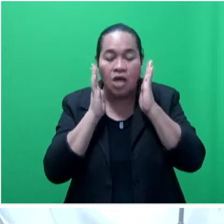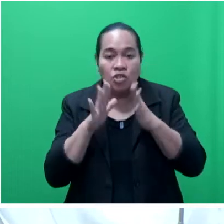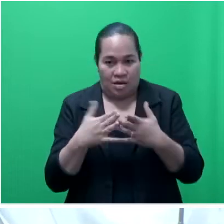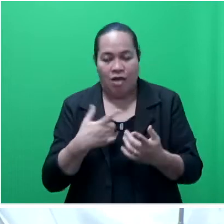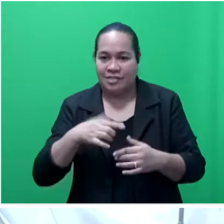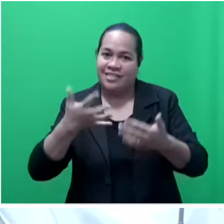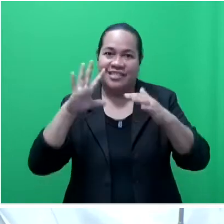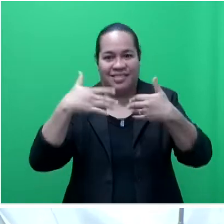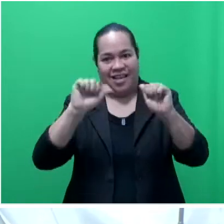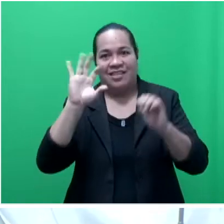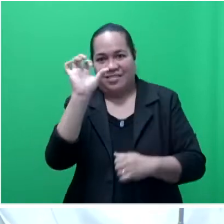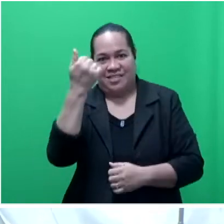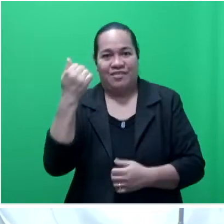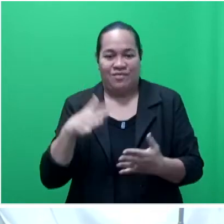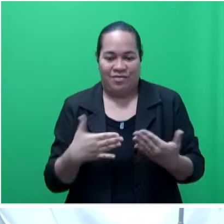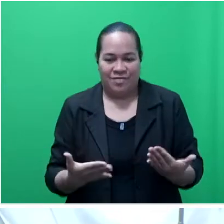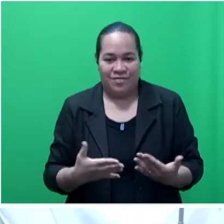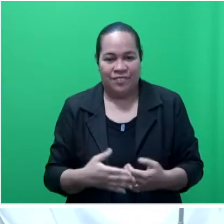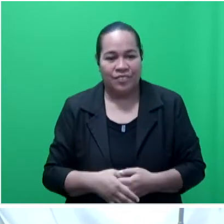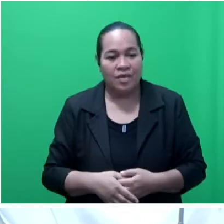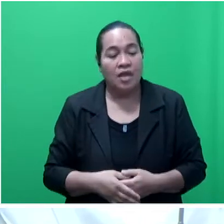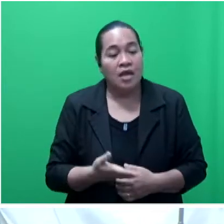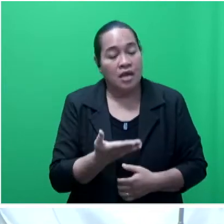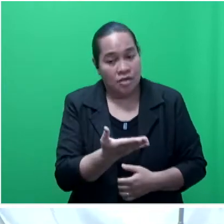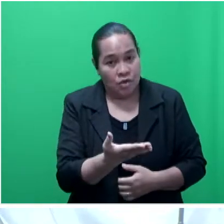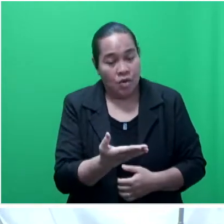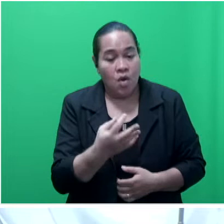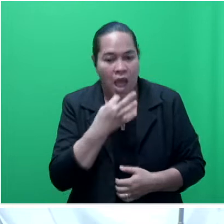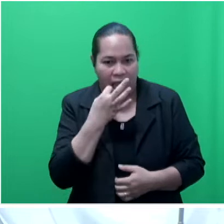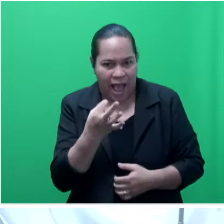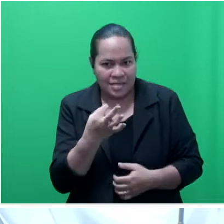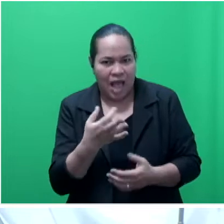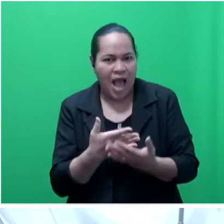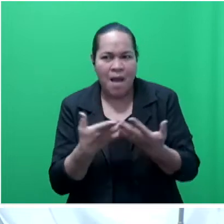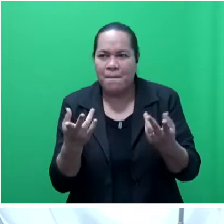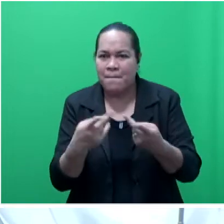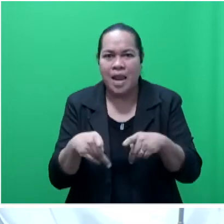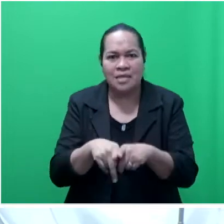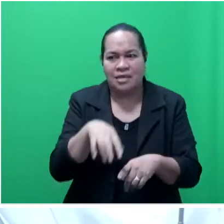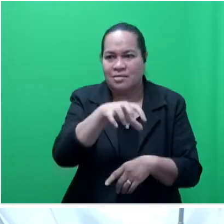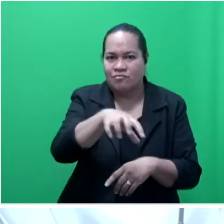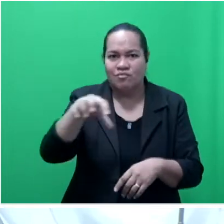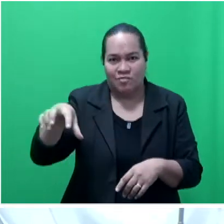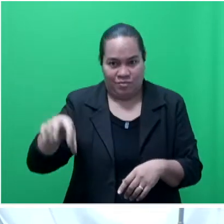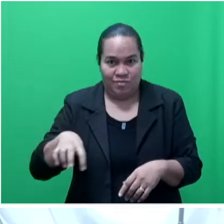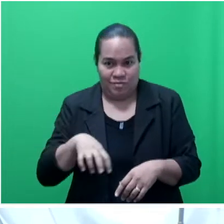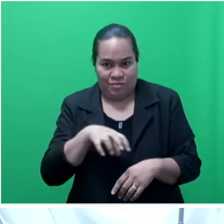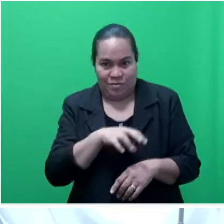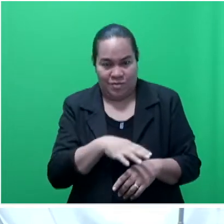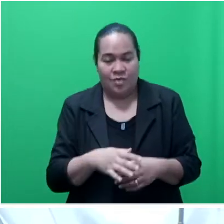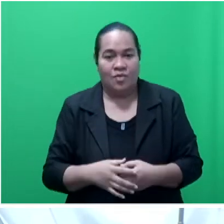a lot better. The Honourable Member, in fact, had asked for the number of the areas in which will